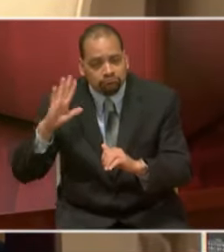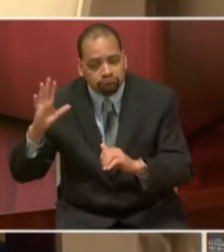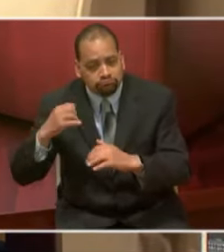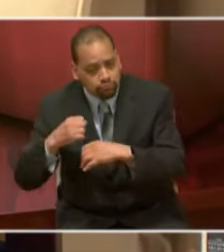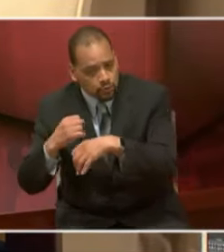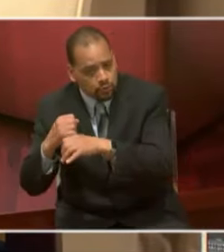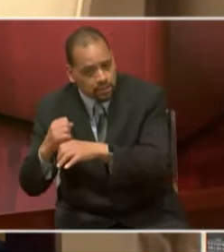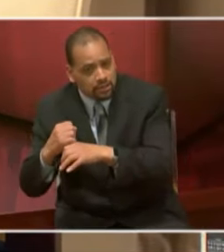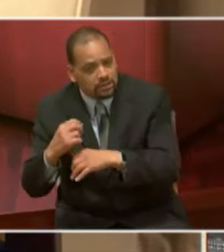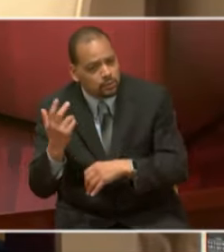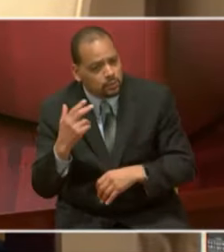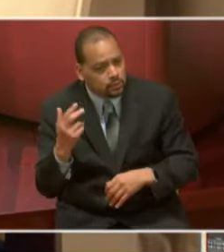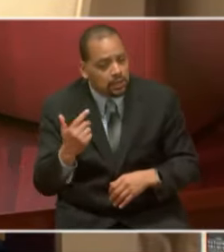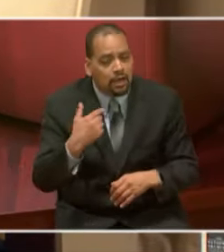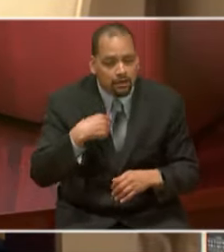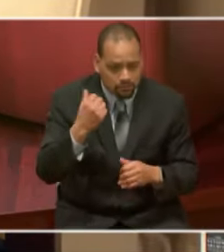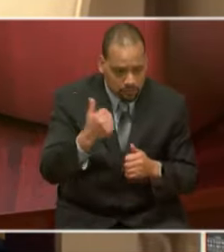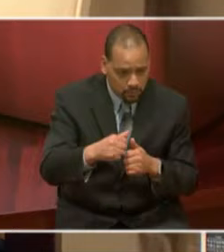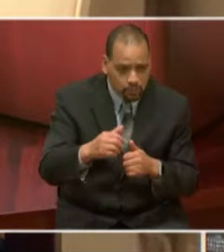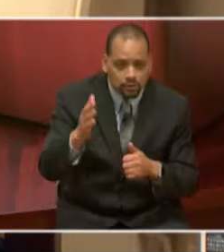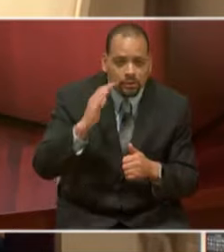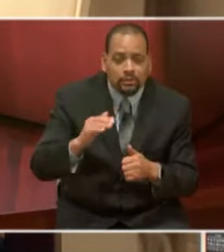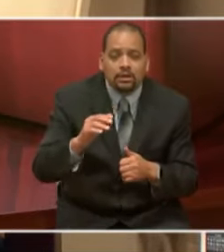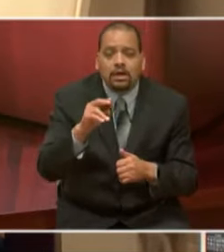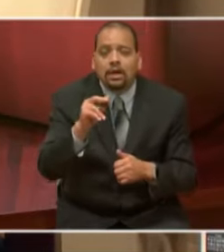you. Thank you.